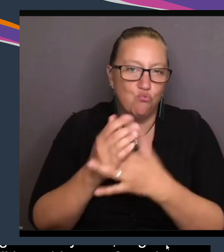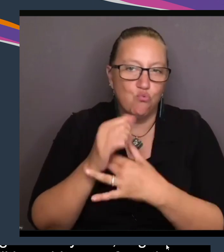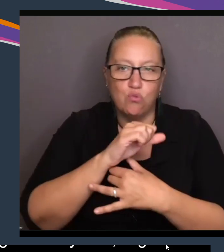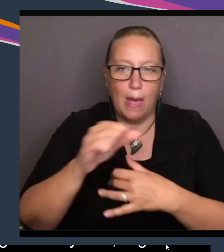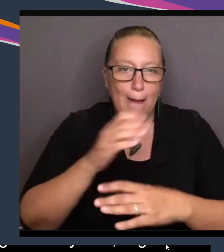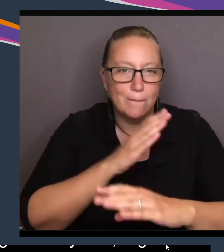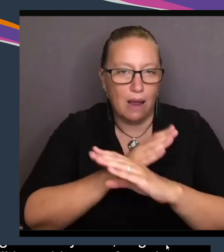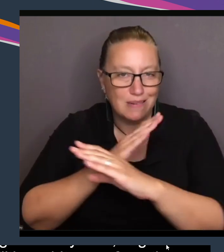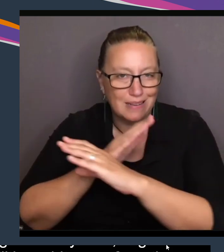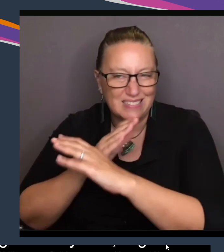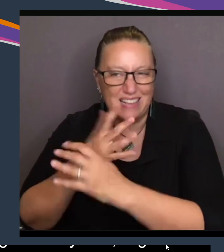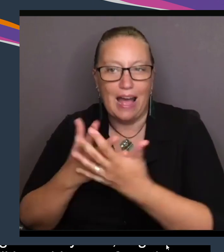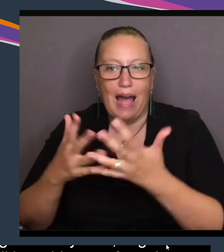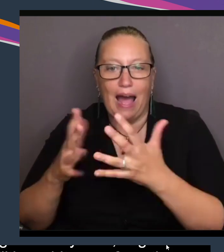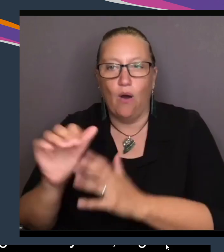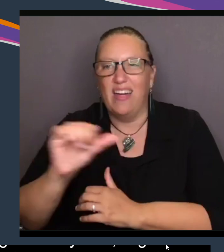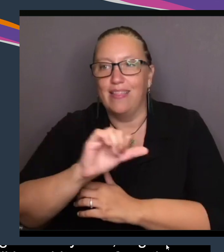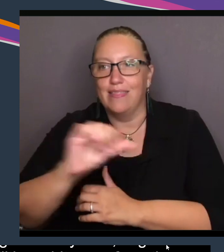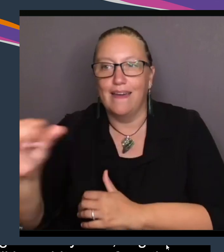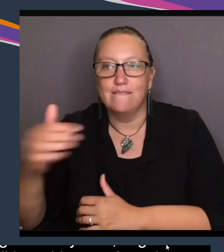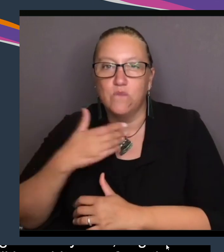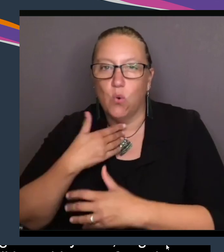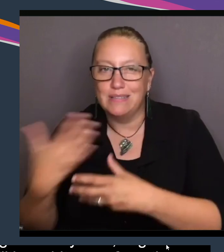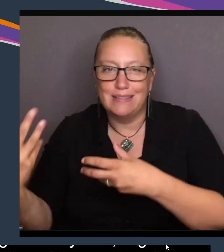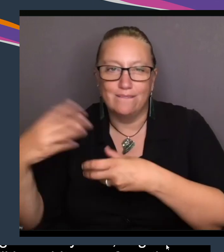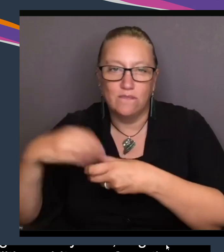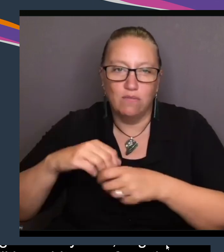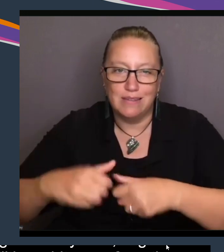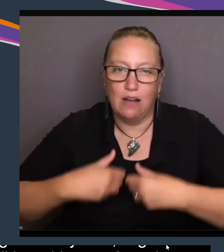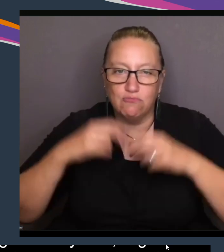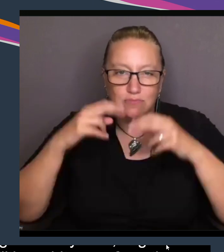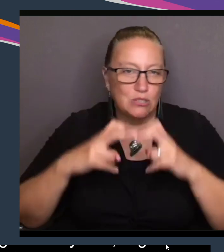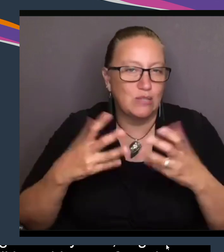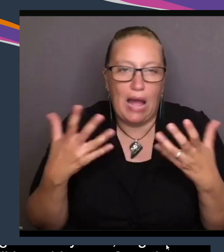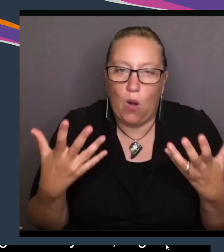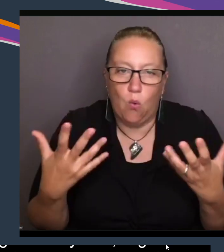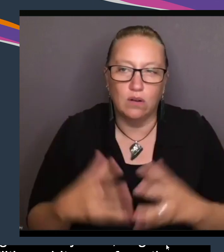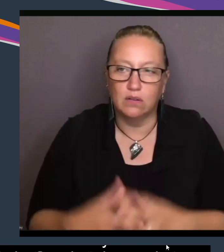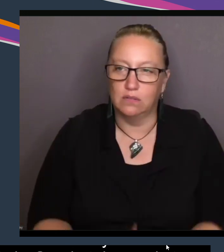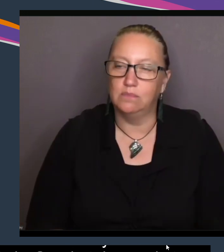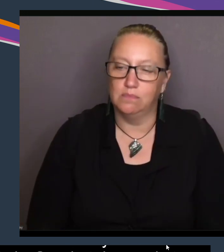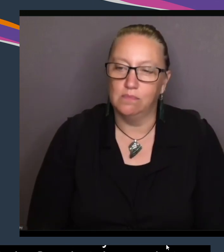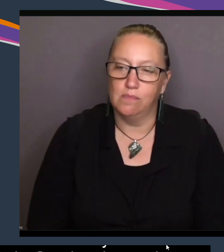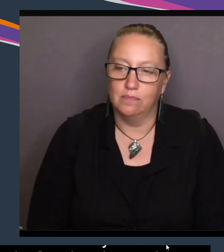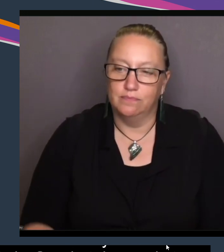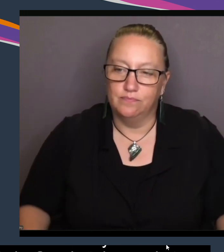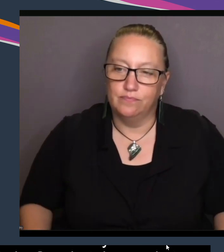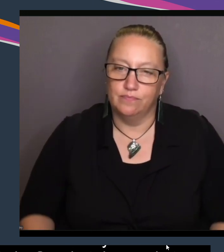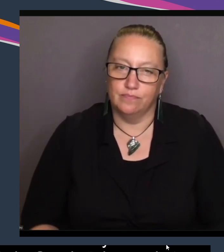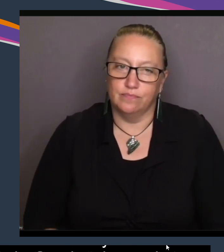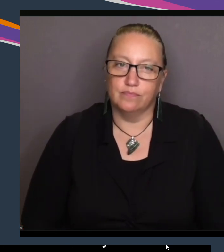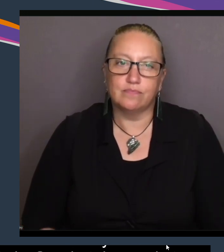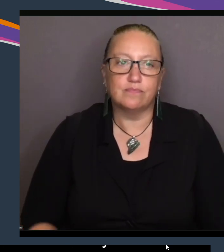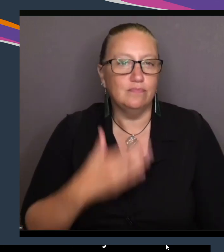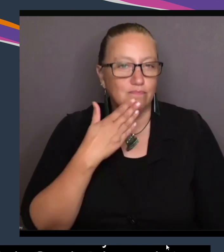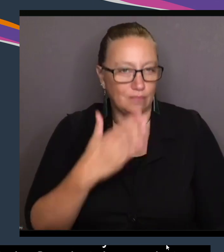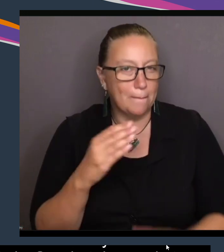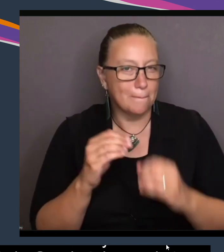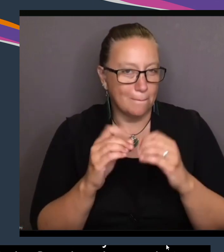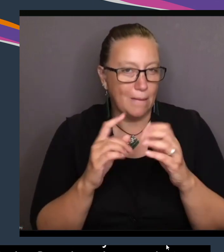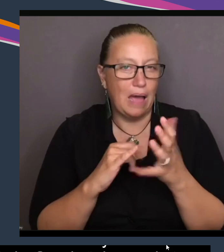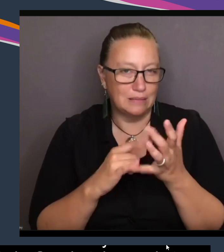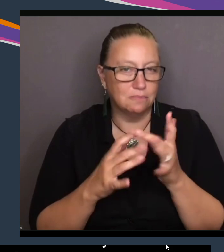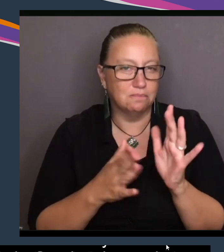included in basically all the research that's being funded? Thank you. Thanks, Bassem, and I might answer